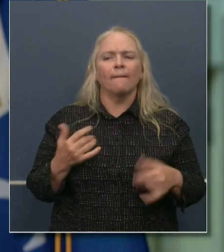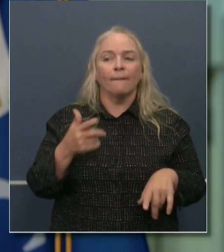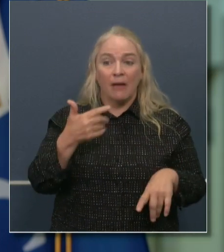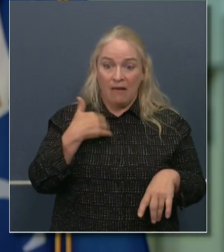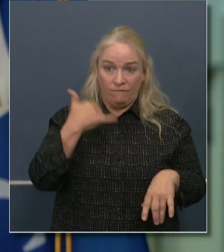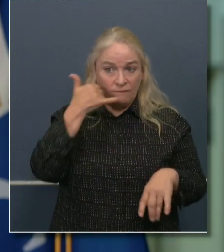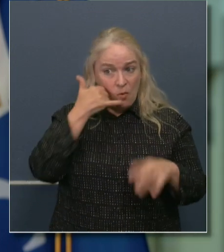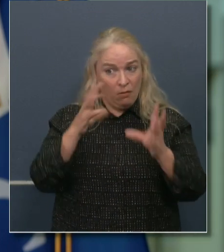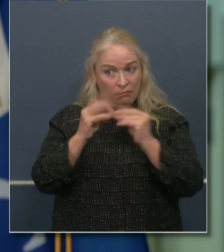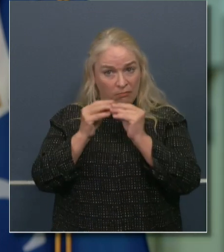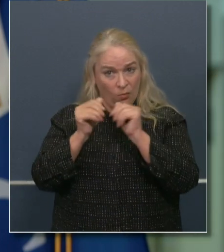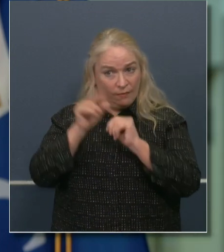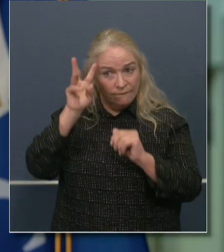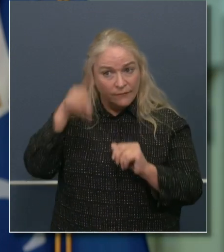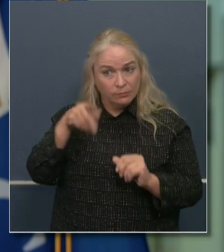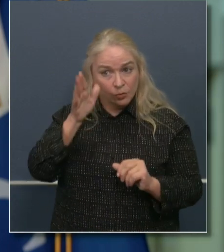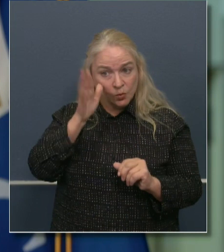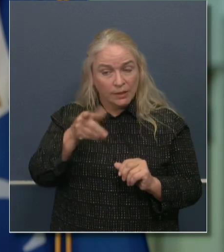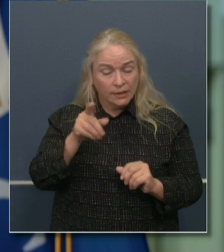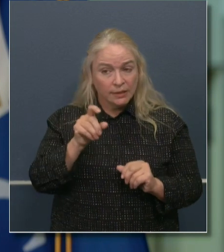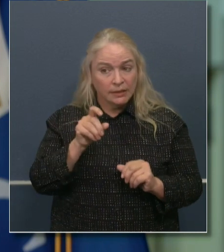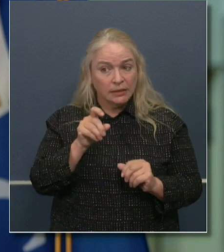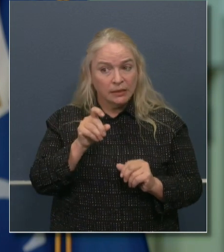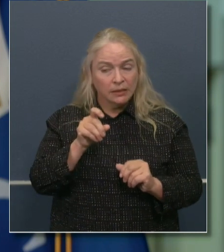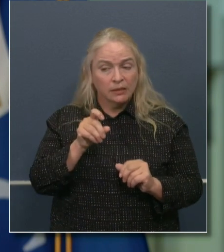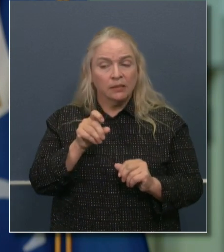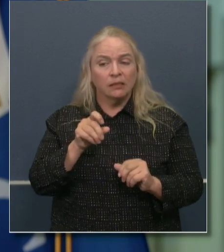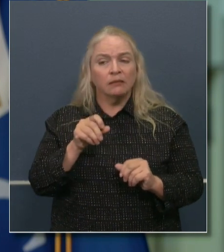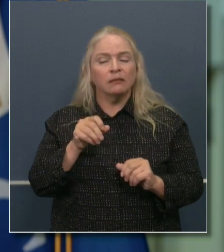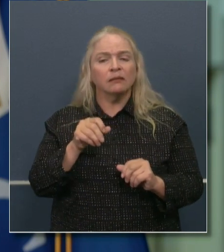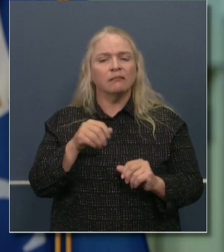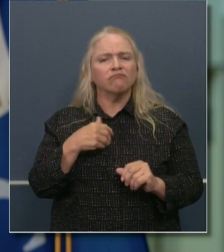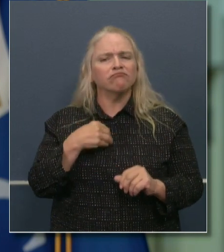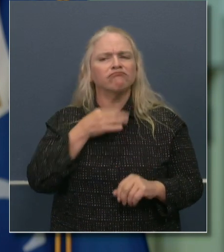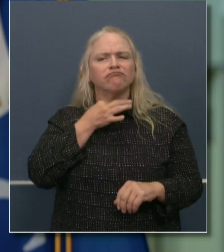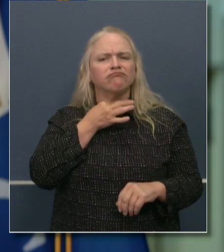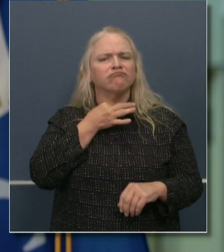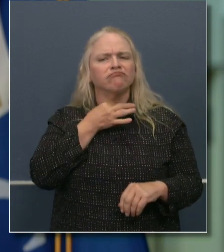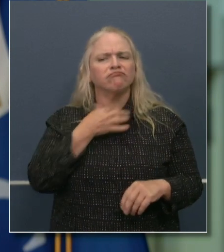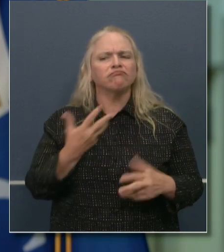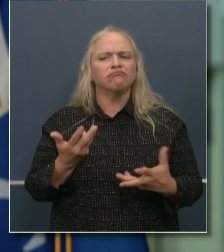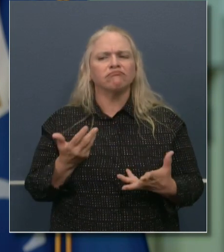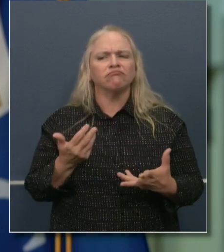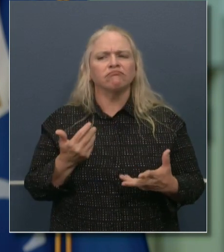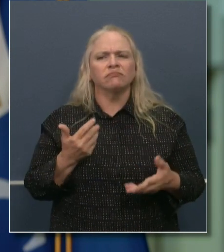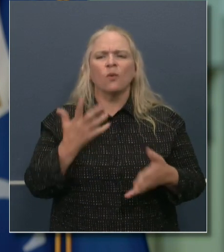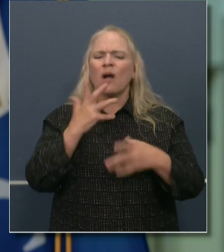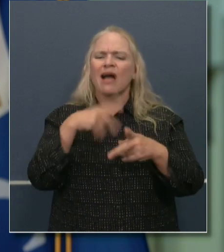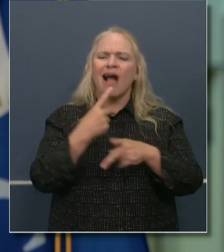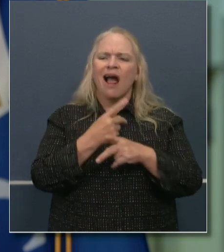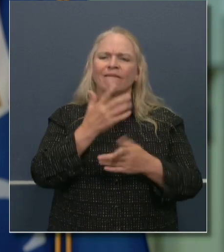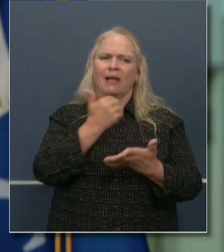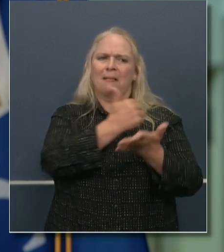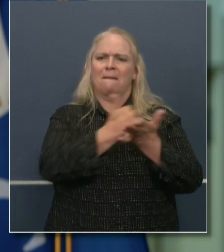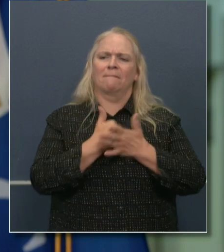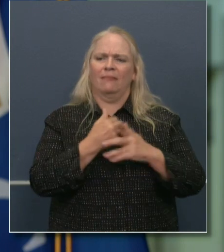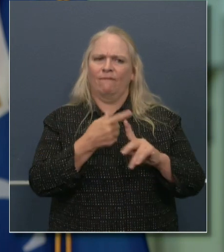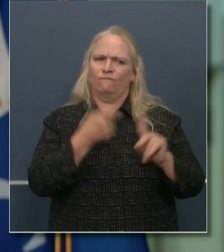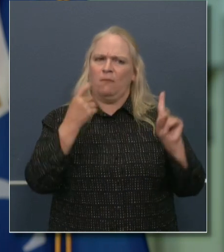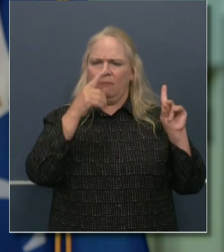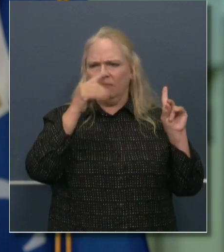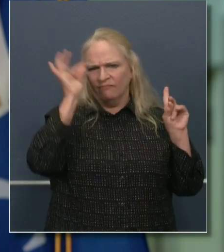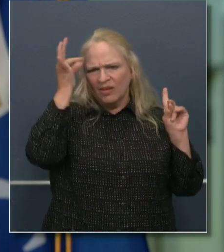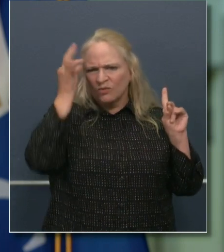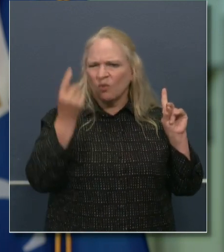on the coronavirus. And I wanted to find out if there was any specific help that you wanted the federal government to provide at this point, or any form